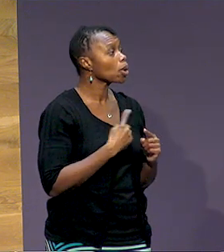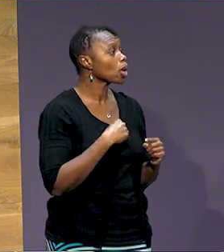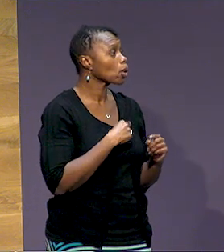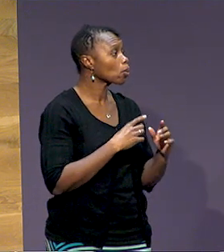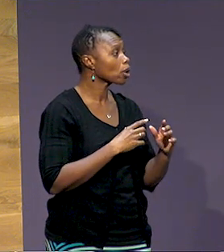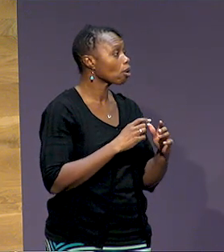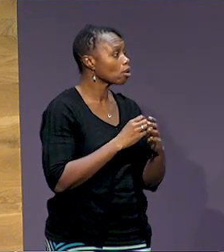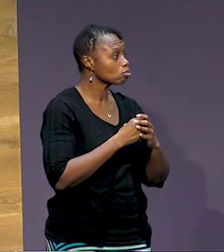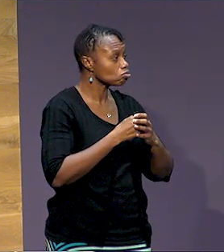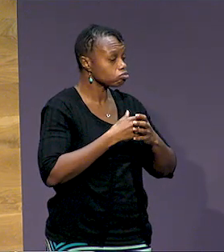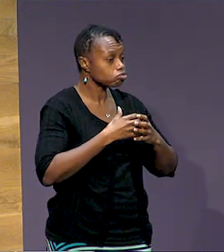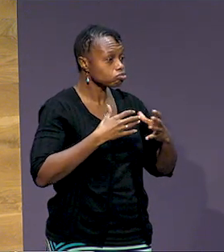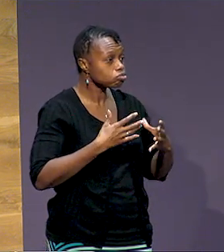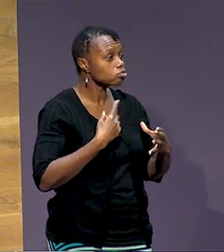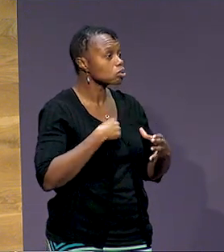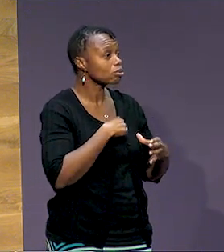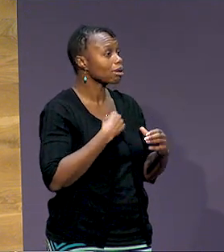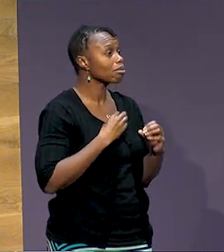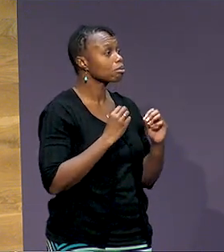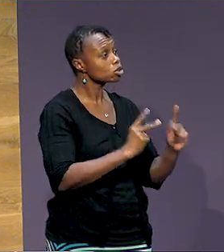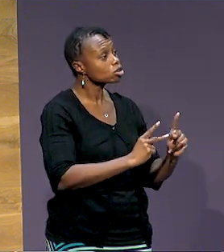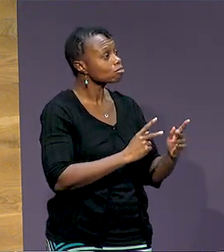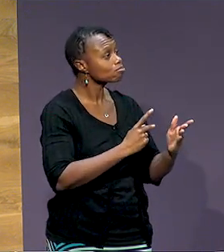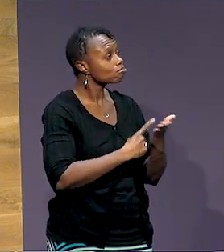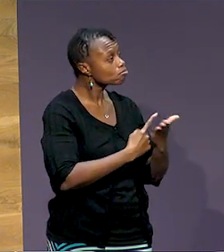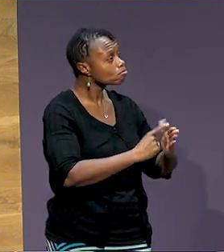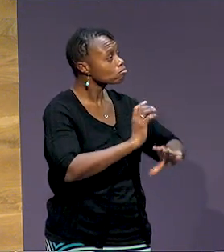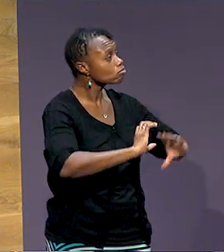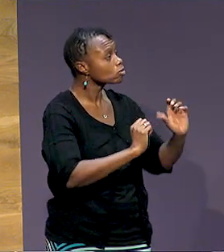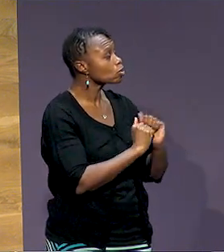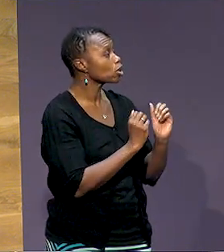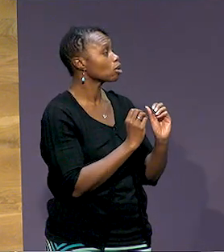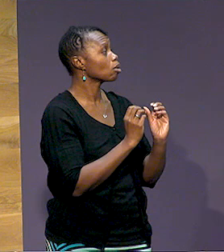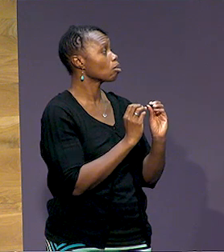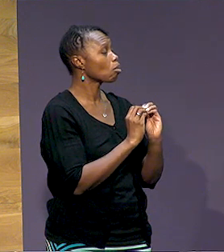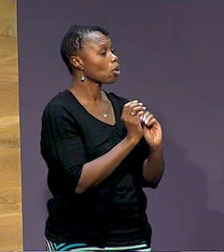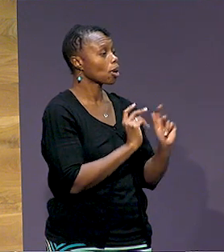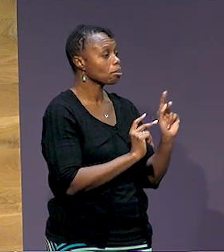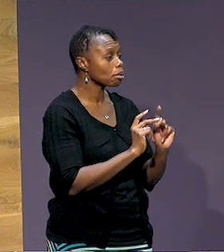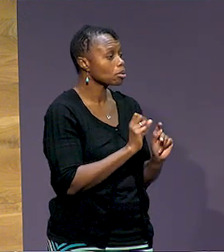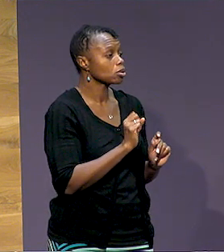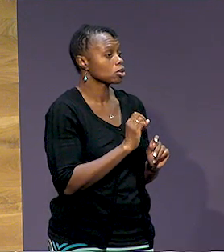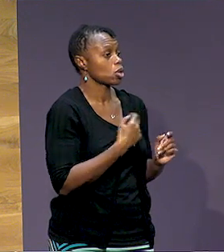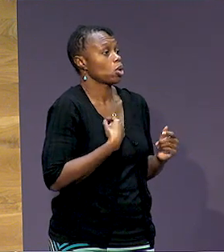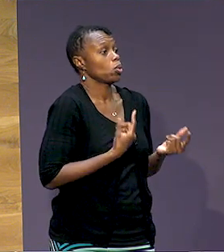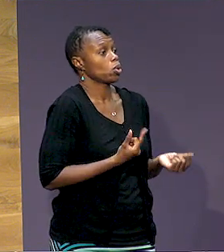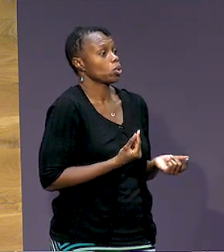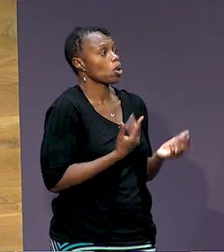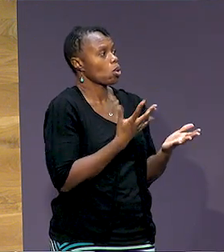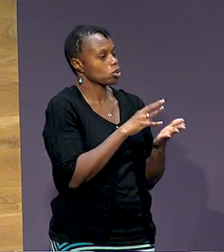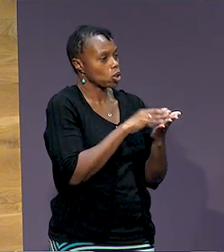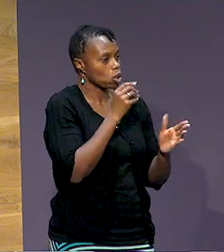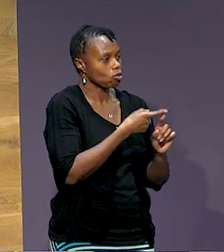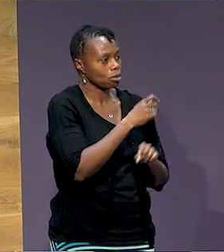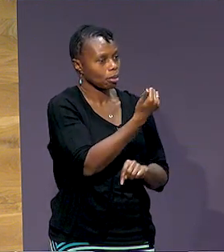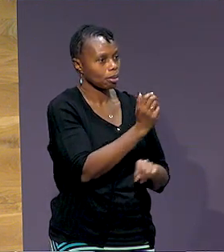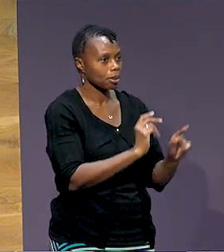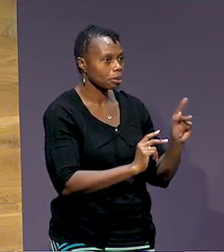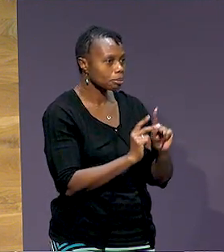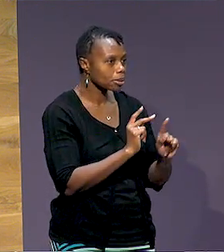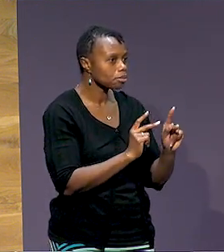to talk with more of those people. We have access to them. And so when I do, I'm looking to learn from them in that moment, what I